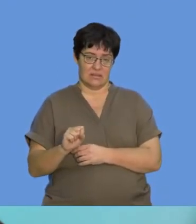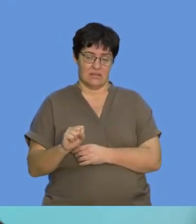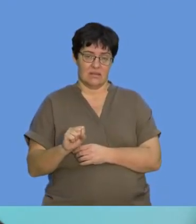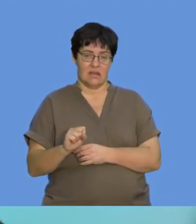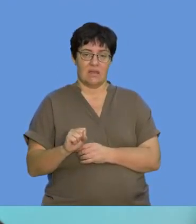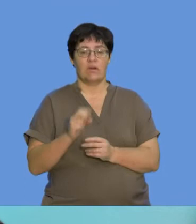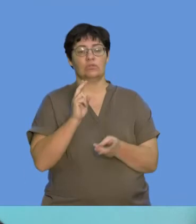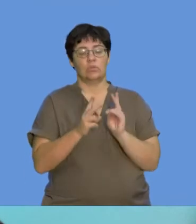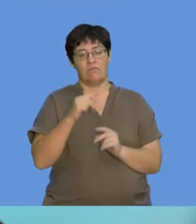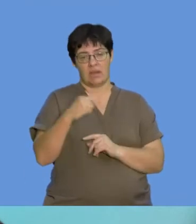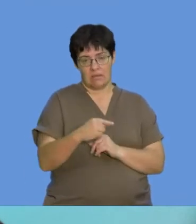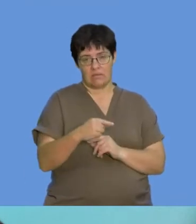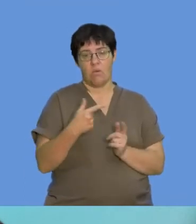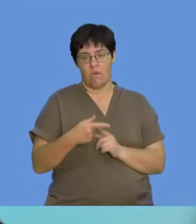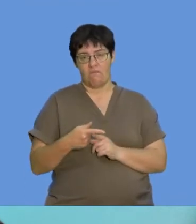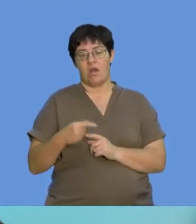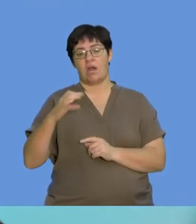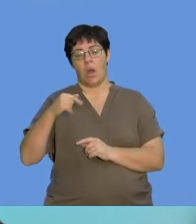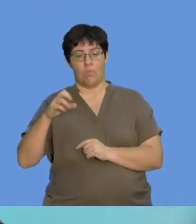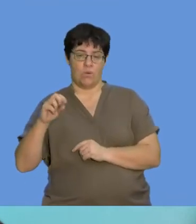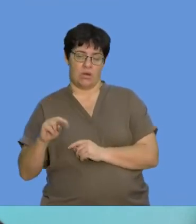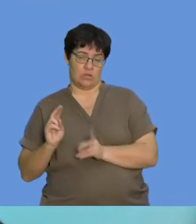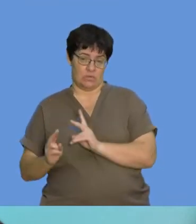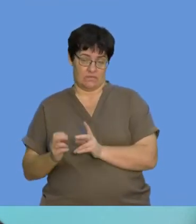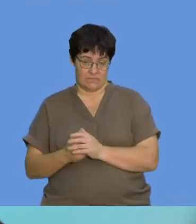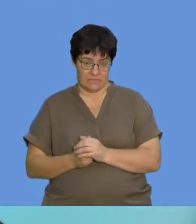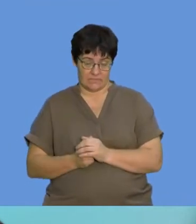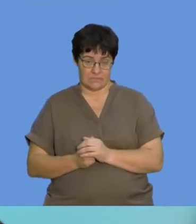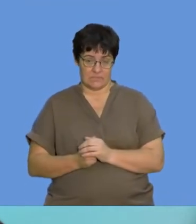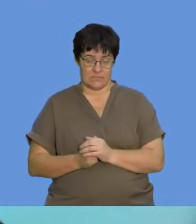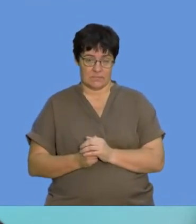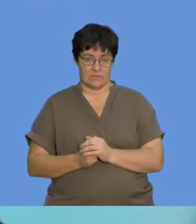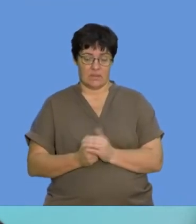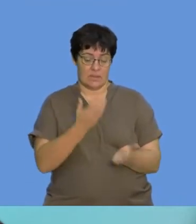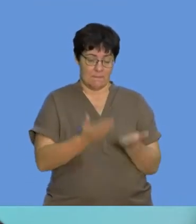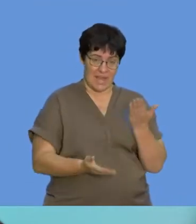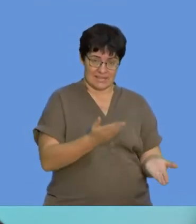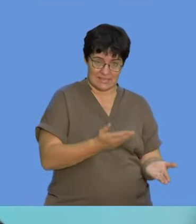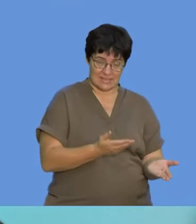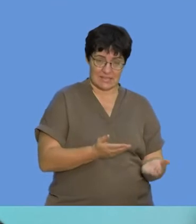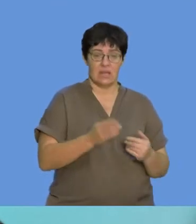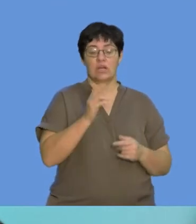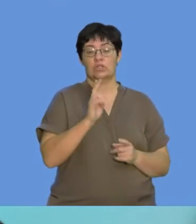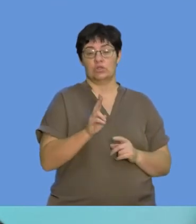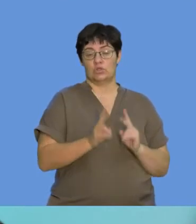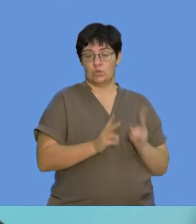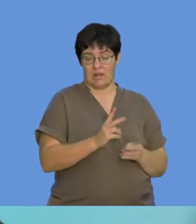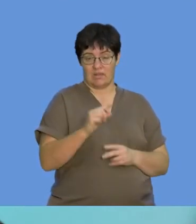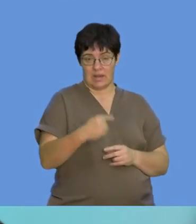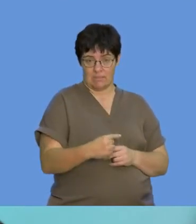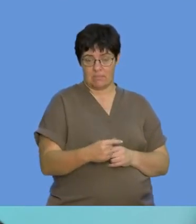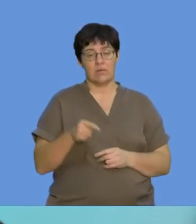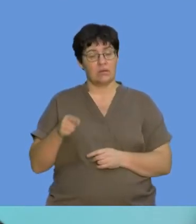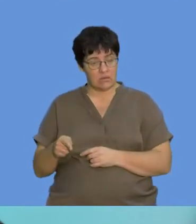particles in 12 grams of carbon-12. So the sample is, the mass of the sample is 12 grams, which